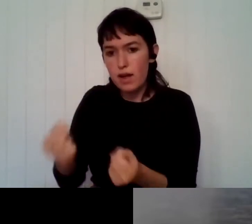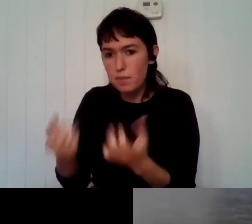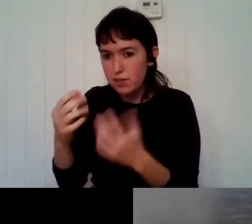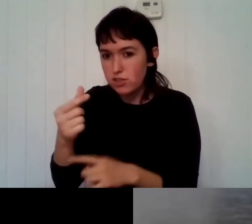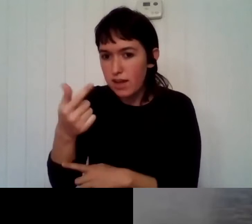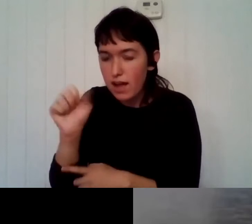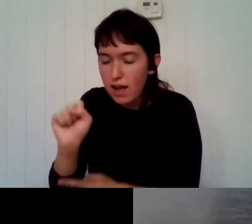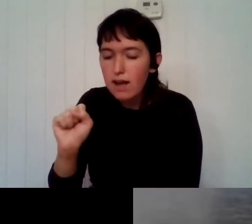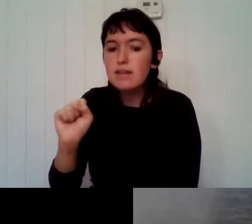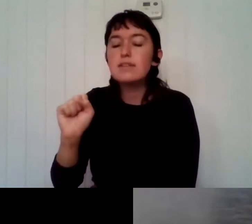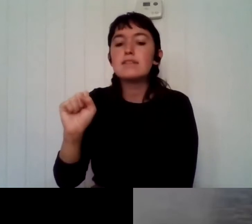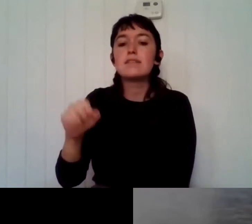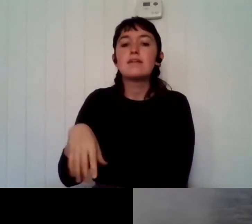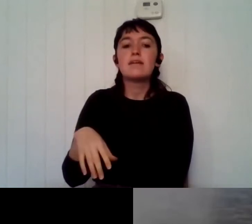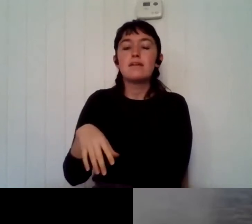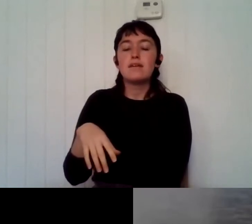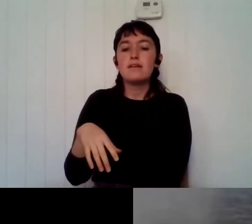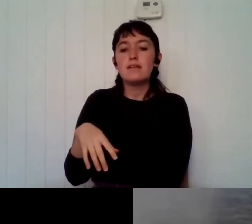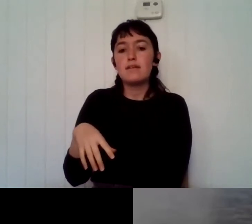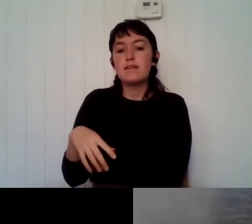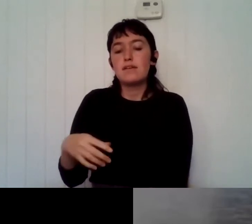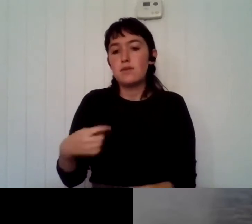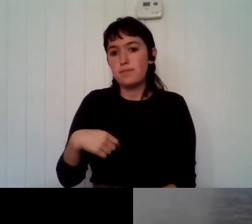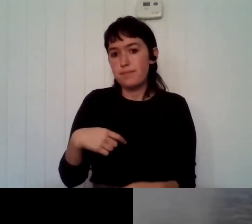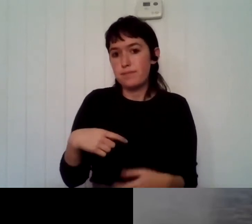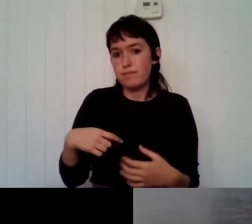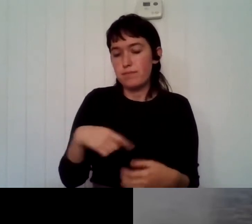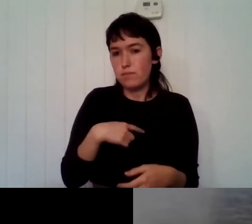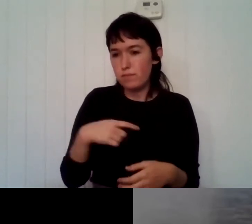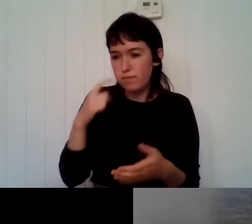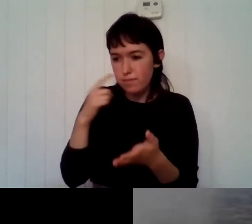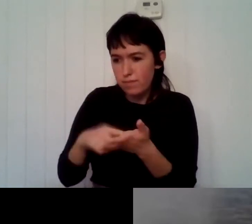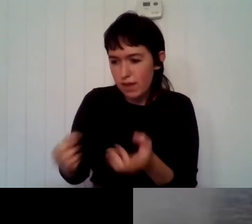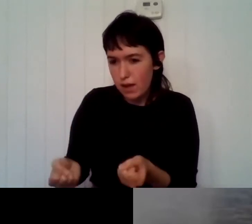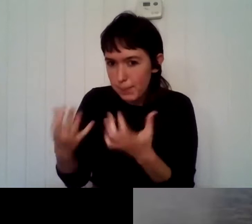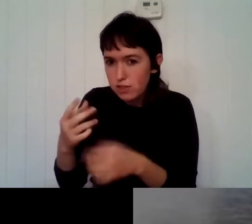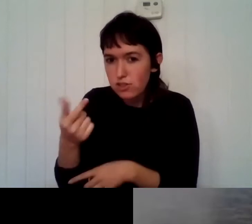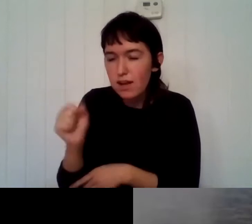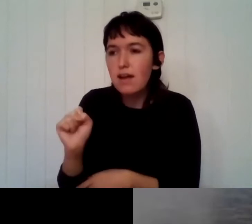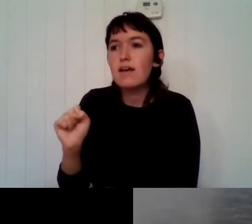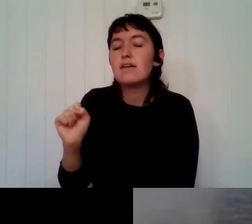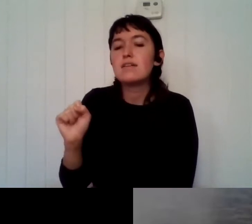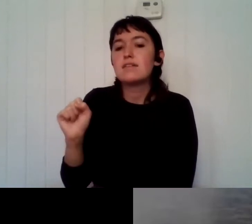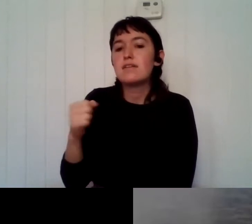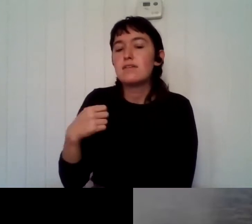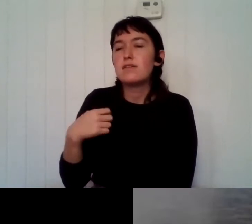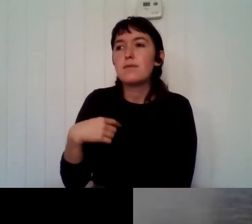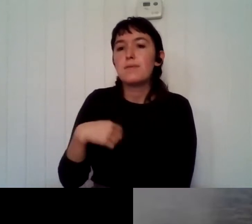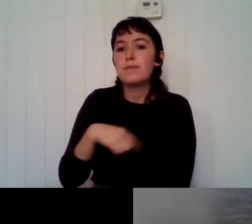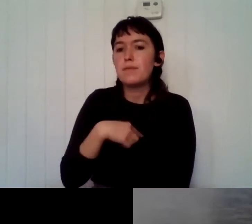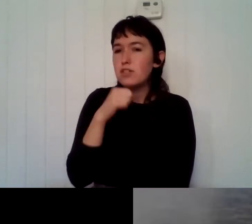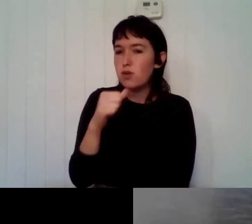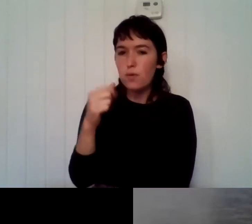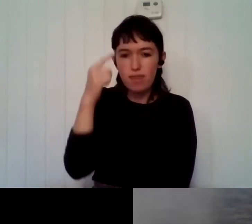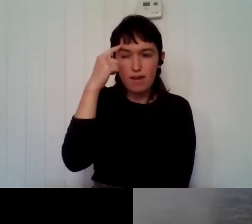of volcanic gases coming out of it. So we don't think that there's any